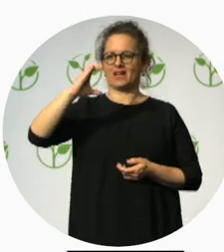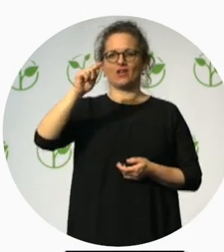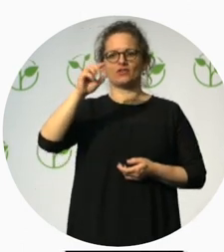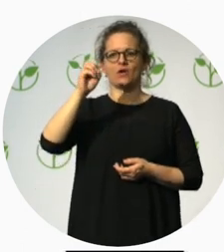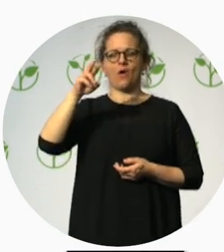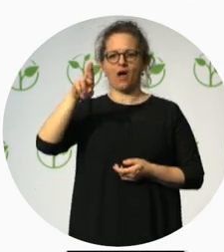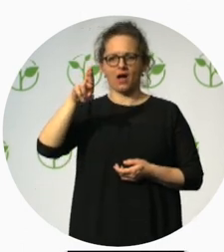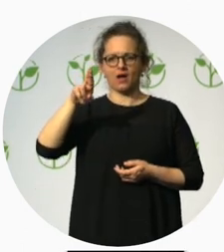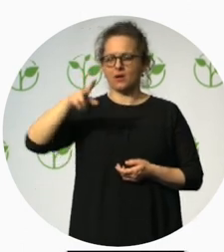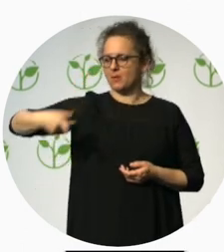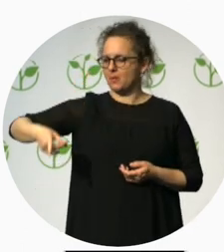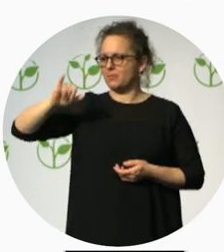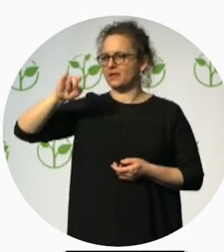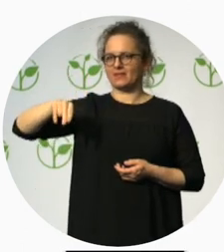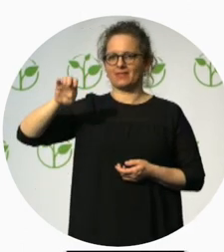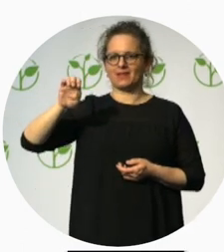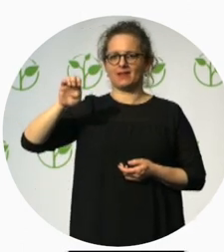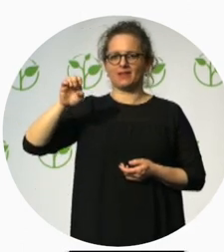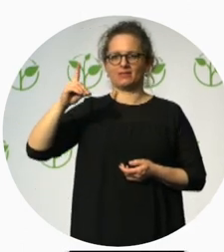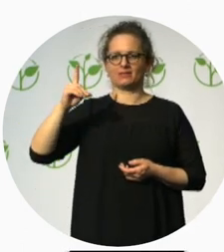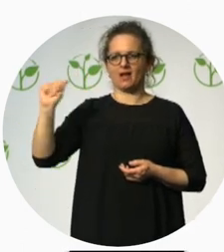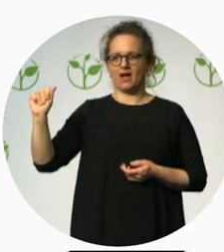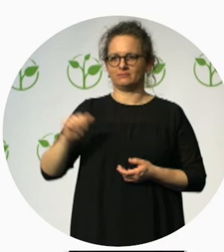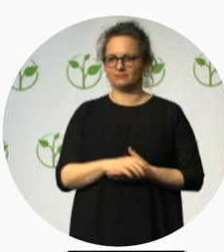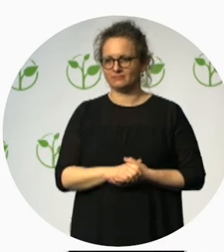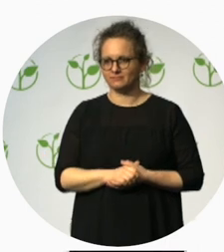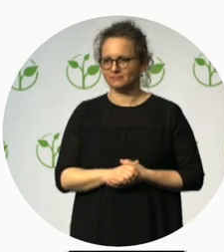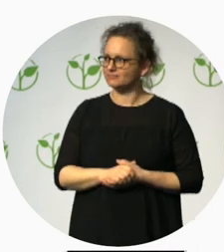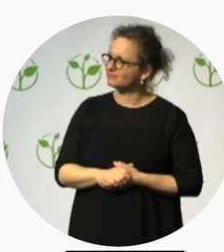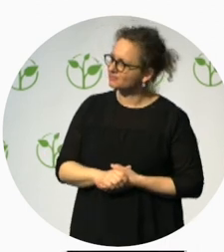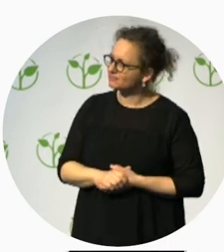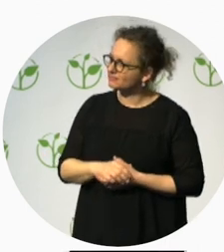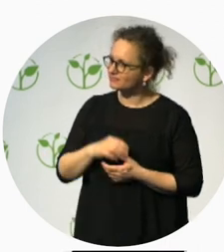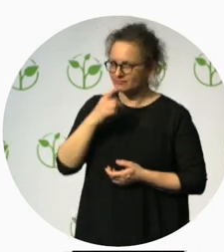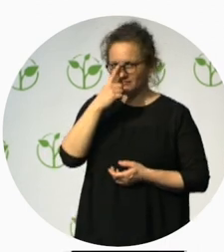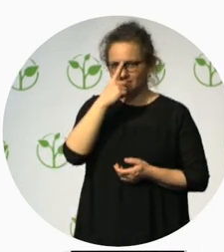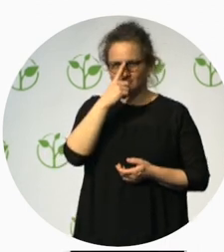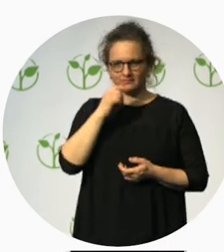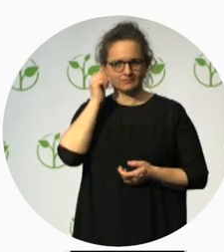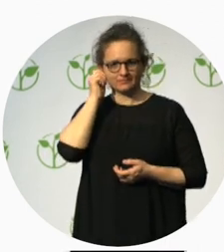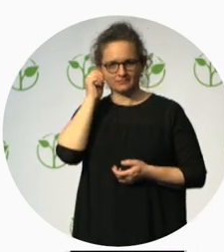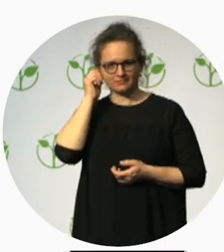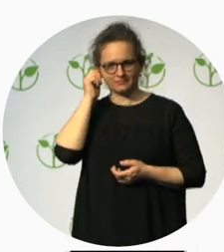Thank you, Victor. Would you like to hold the mic instead? Yes. This one, sure. I think he wants this one. It's always much